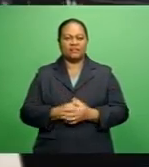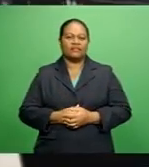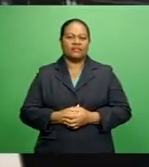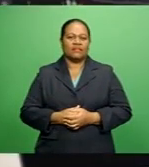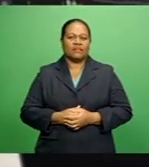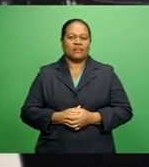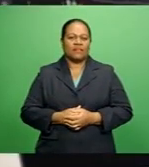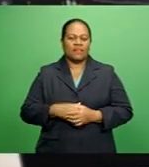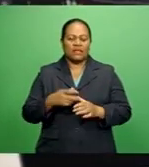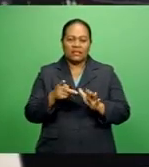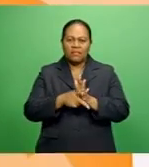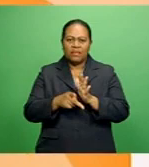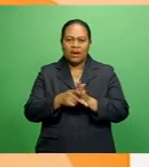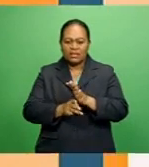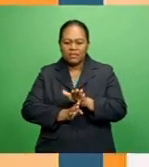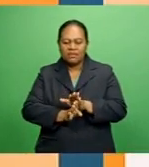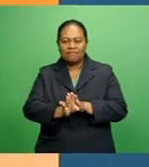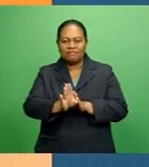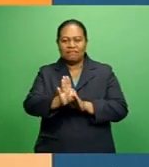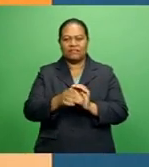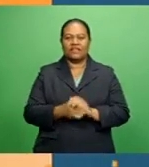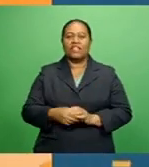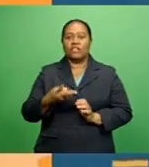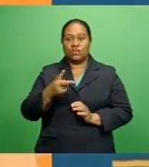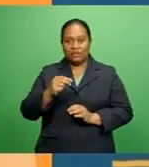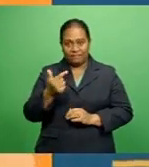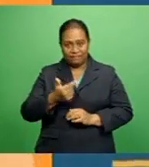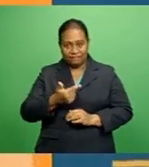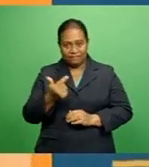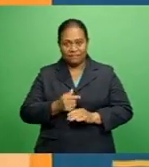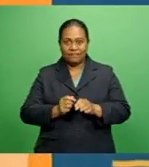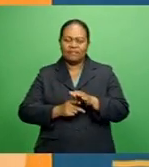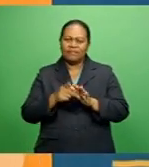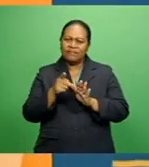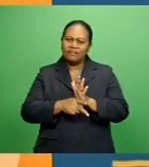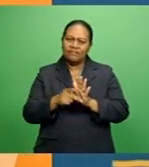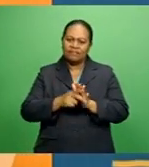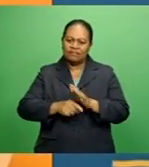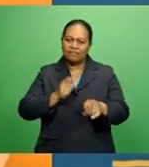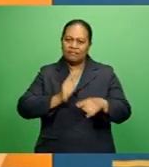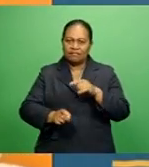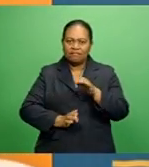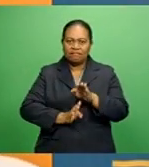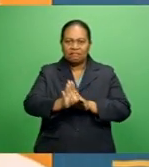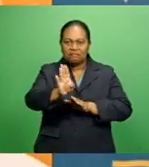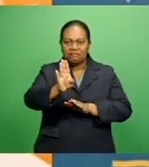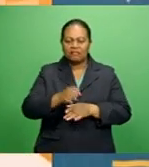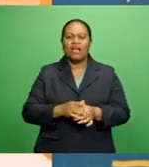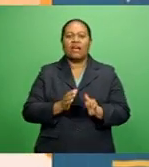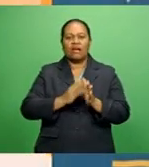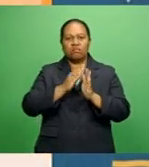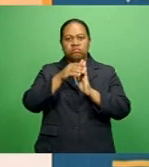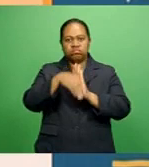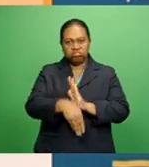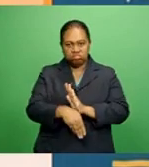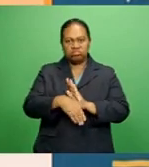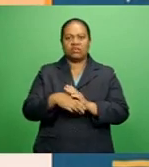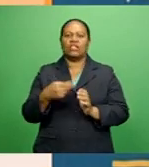betting on its price rising. In 2017, the price raced up quickly. until it collapsed, sinking